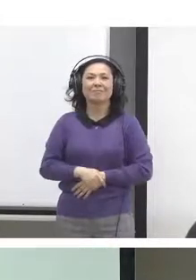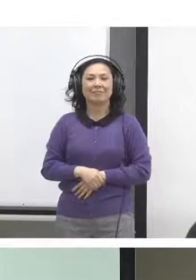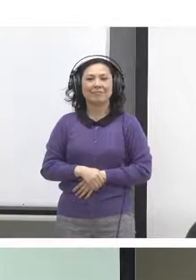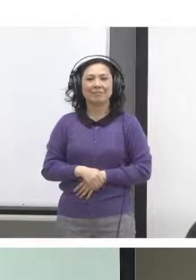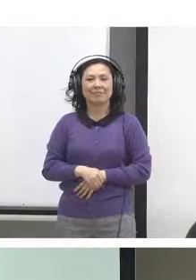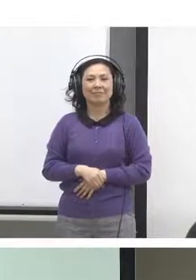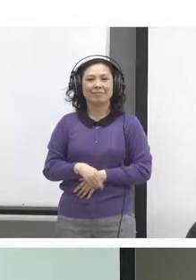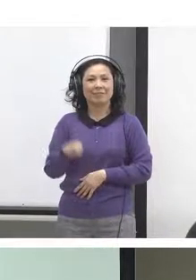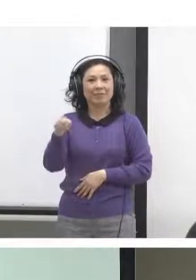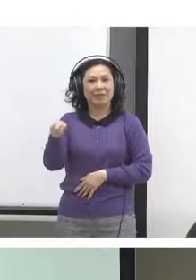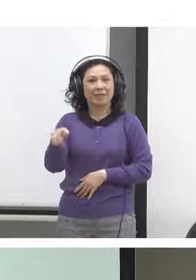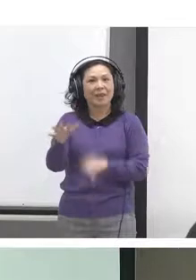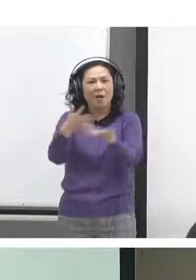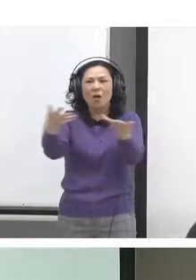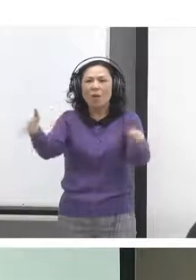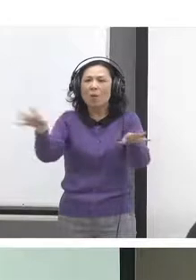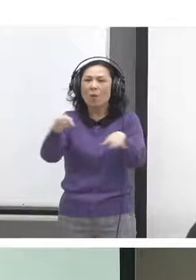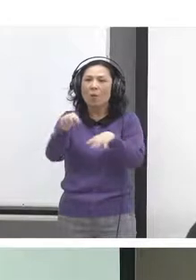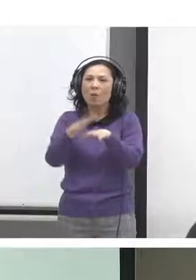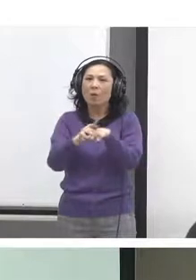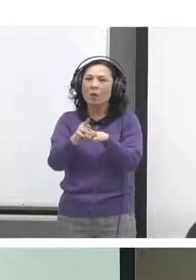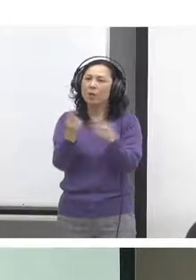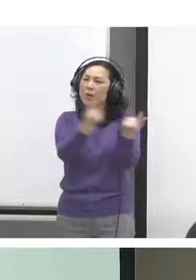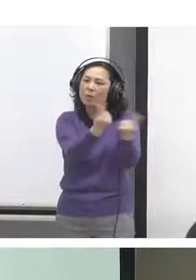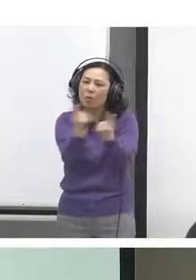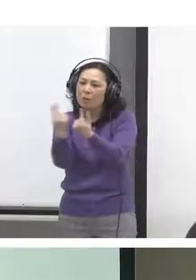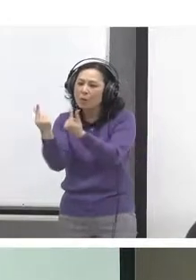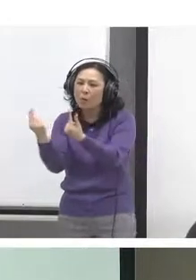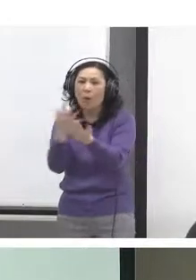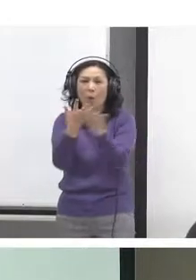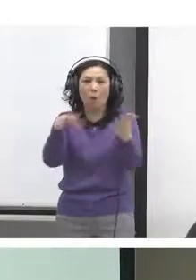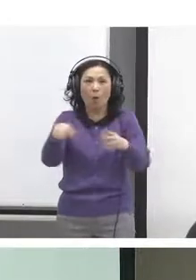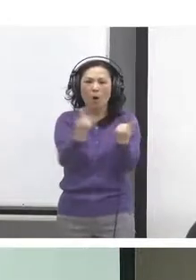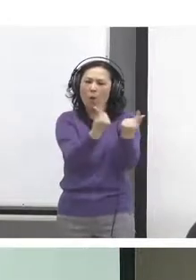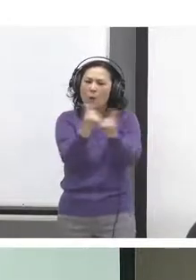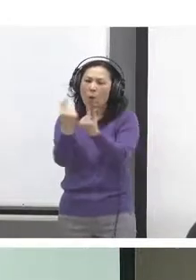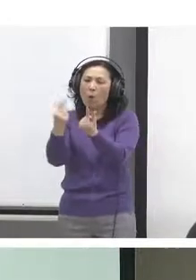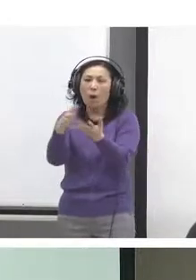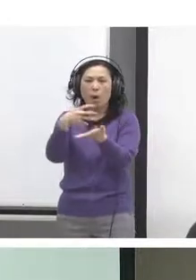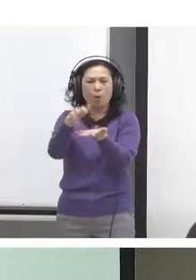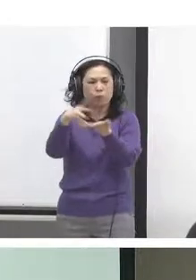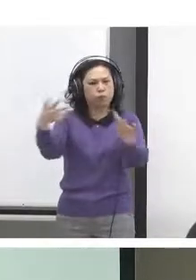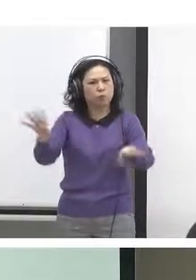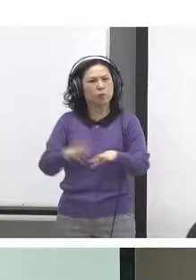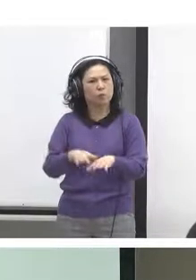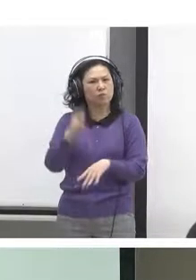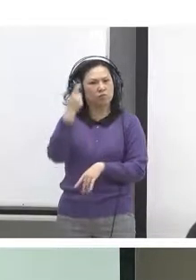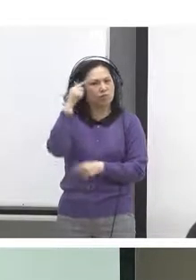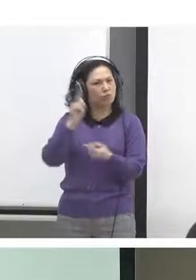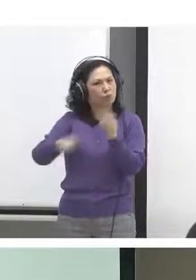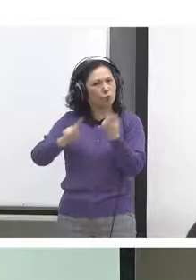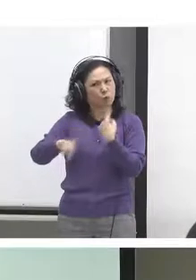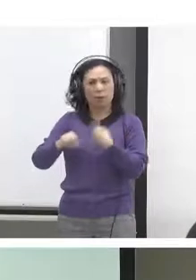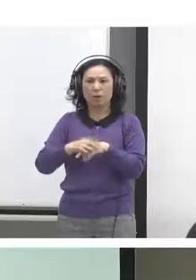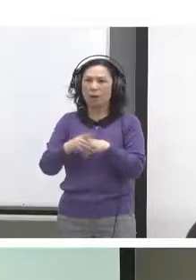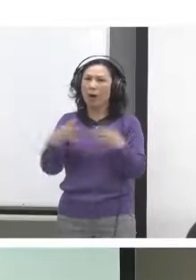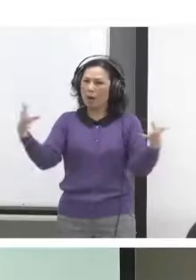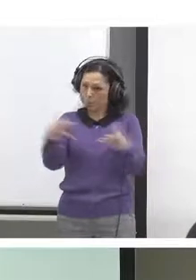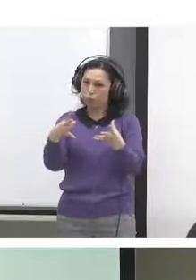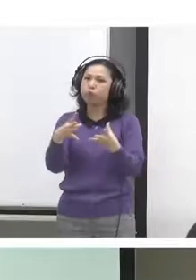since there were many similar websites, we thought we should share those information so that we can